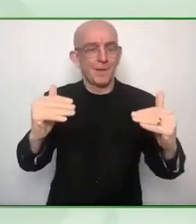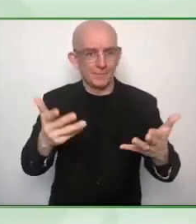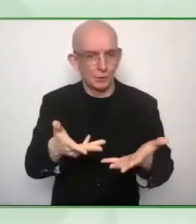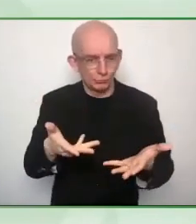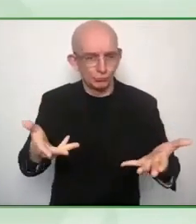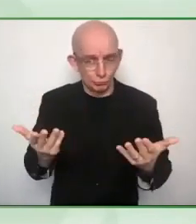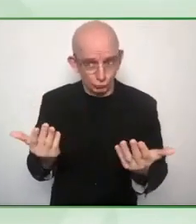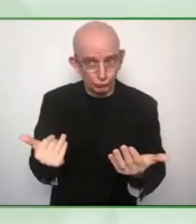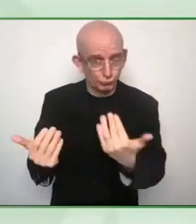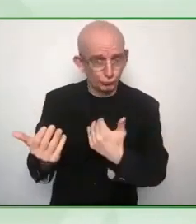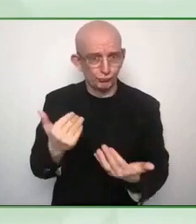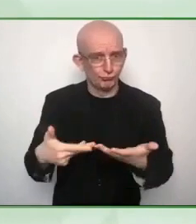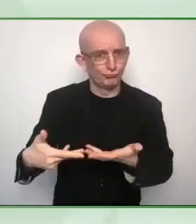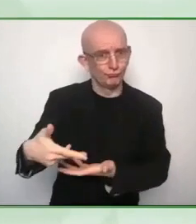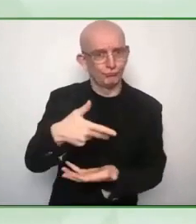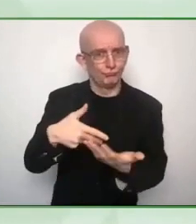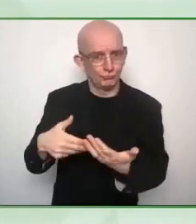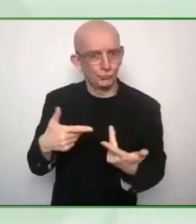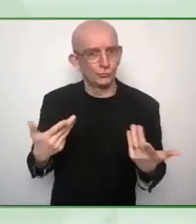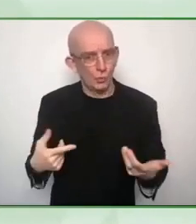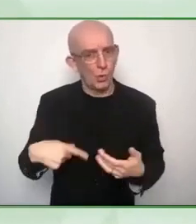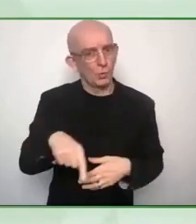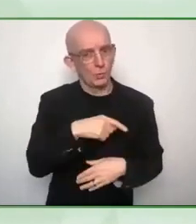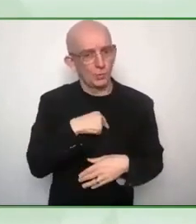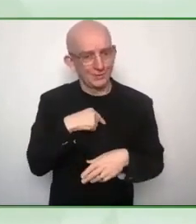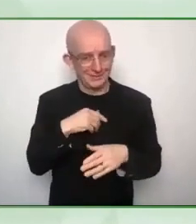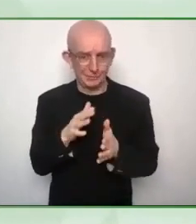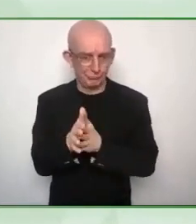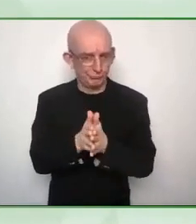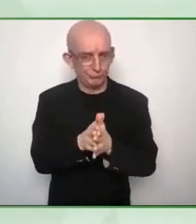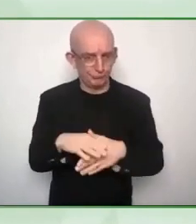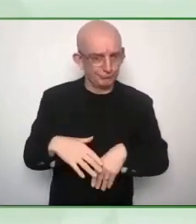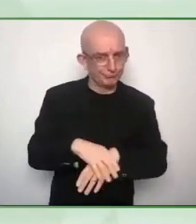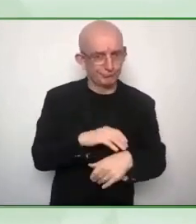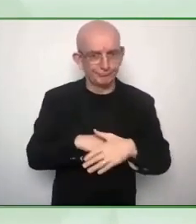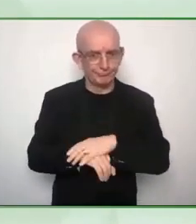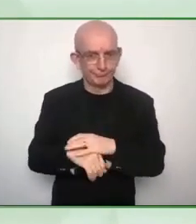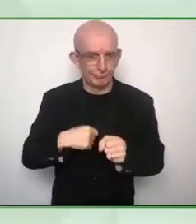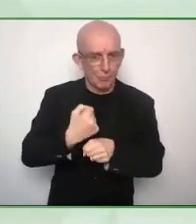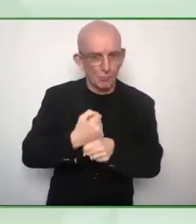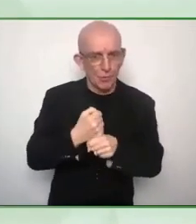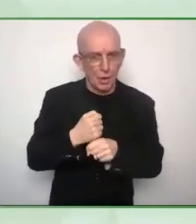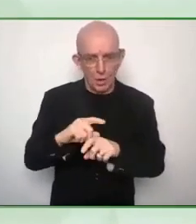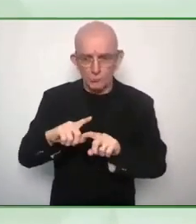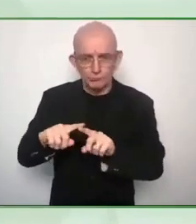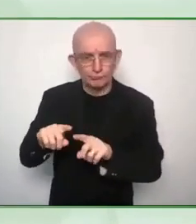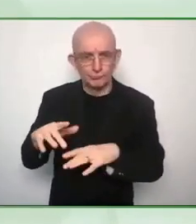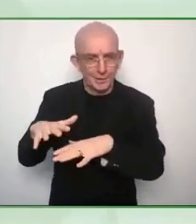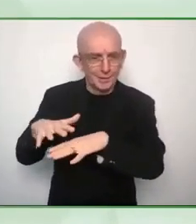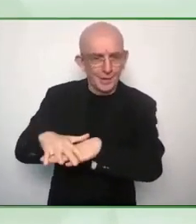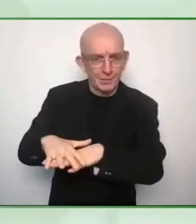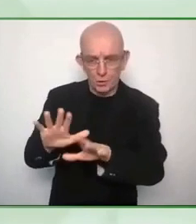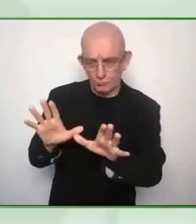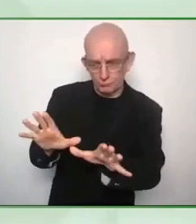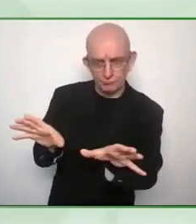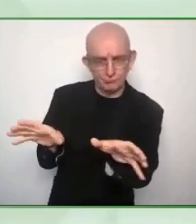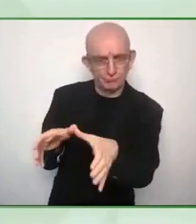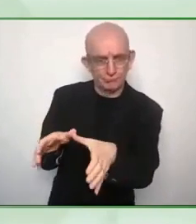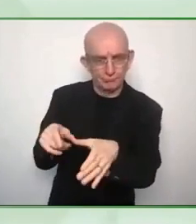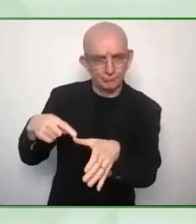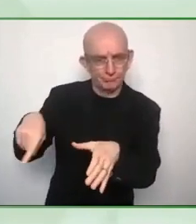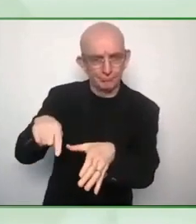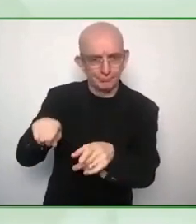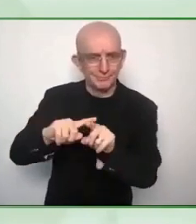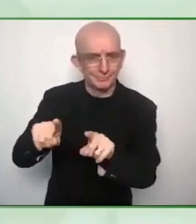that are interested in advancing public policy. In particular, we're very interested in working with